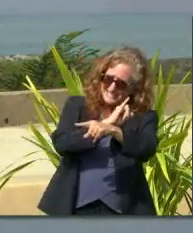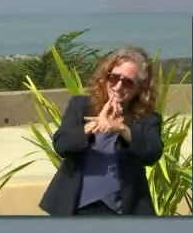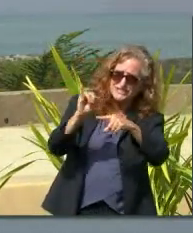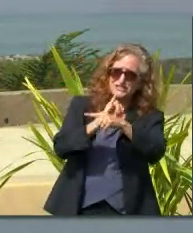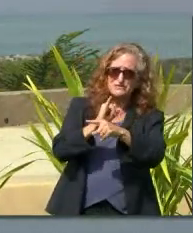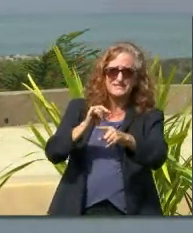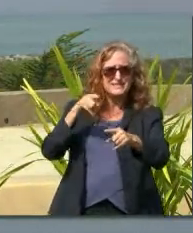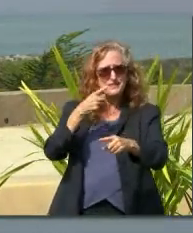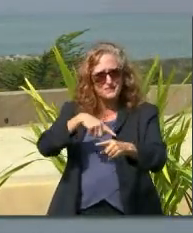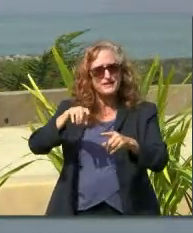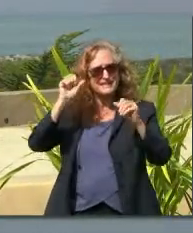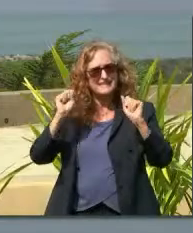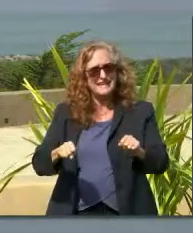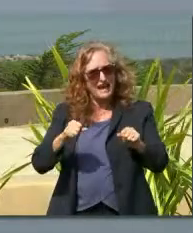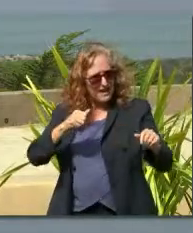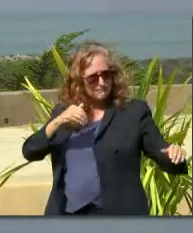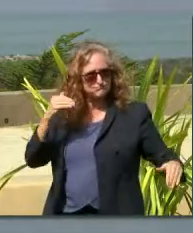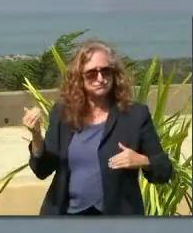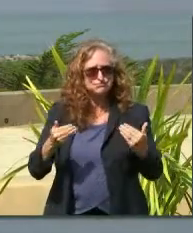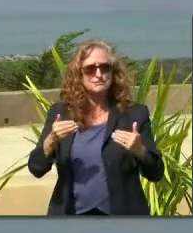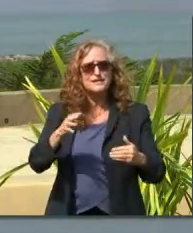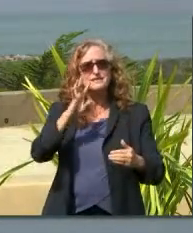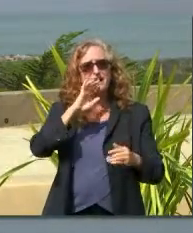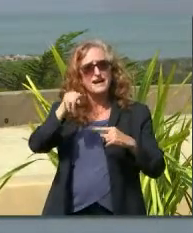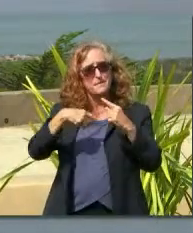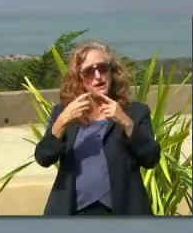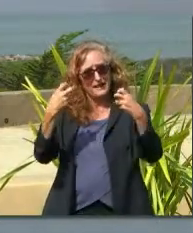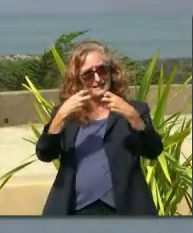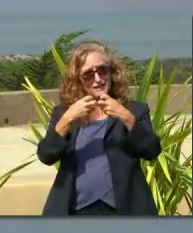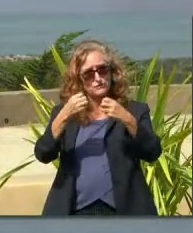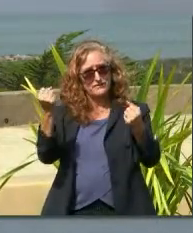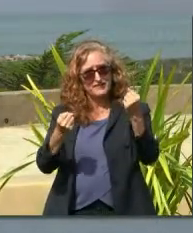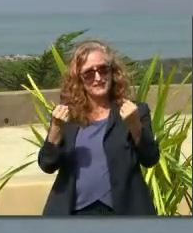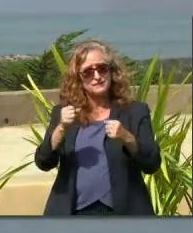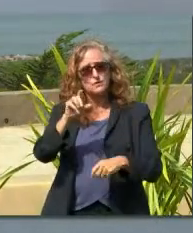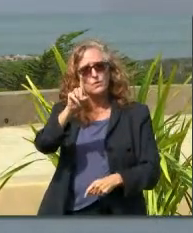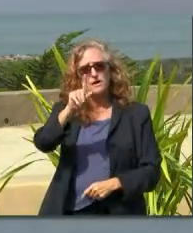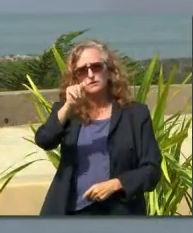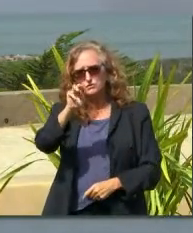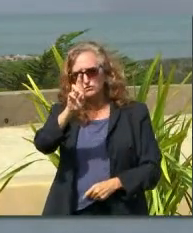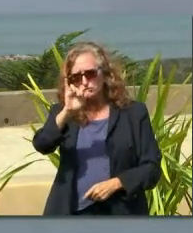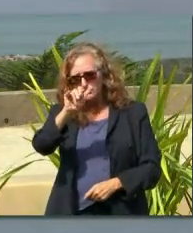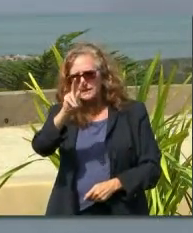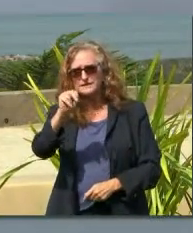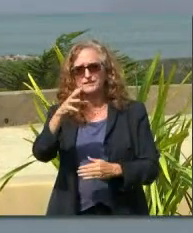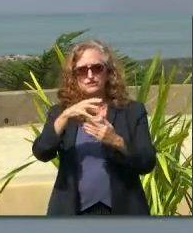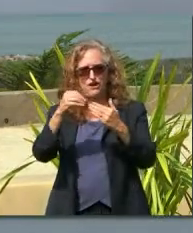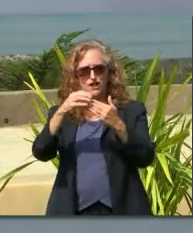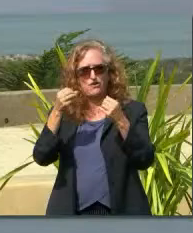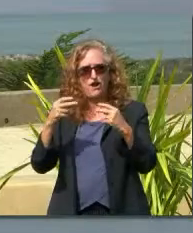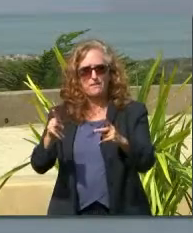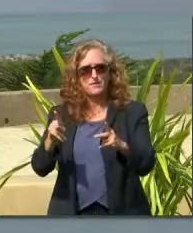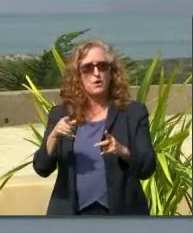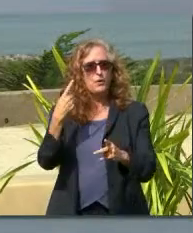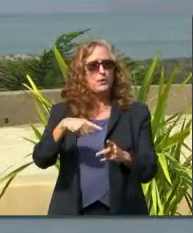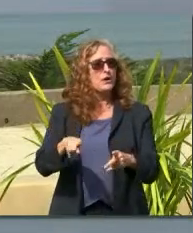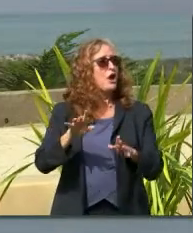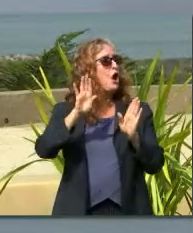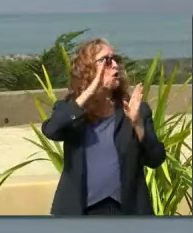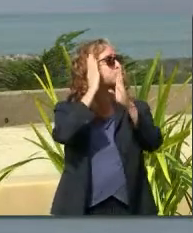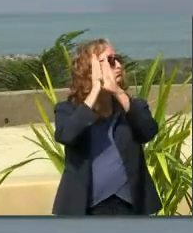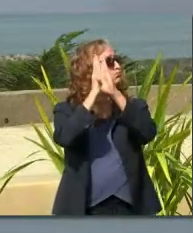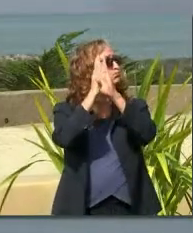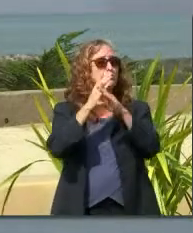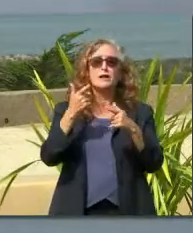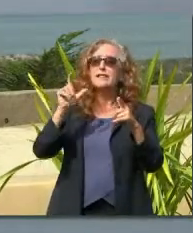Kate and others, about electric vehicles. That's $1 trillion industry and opportunity. I mean, we're not going to cede that